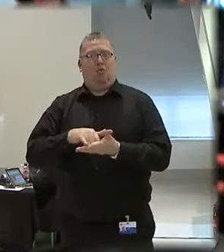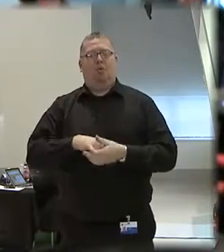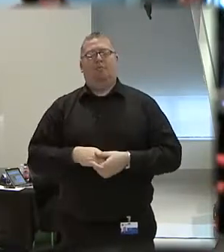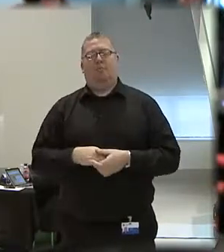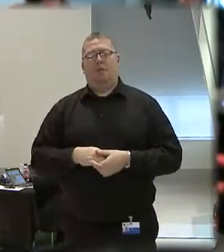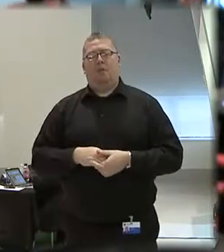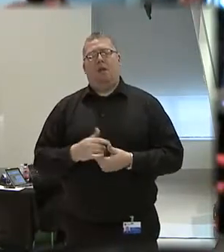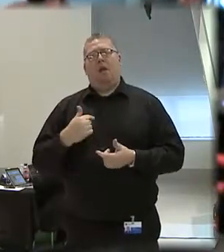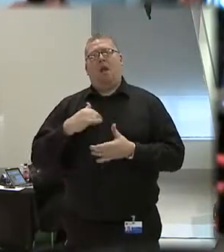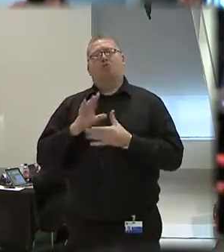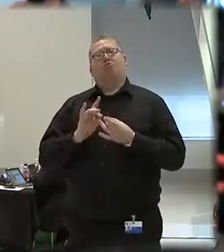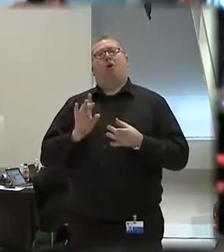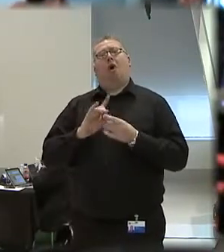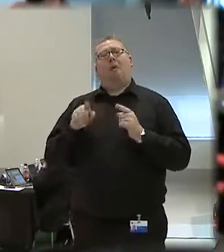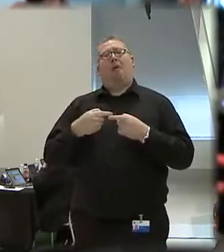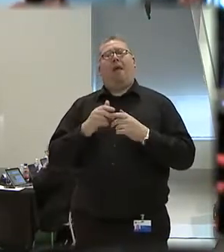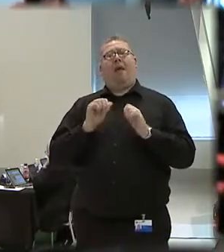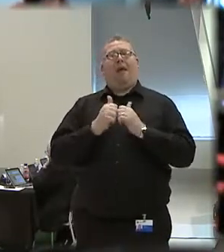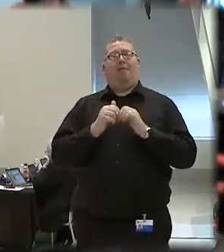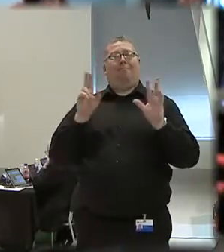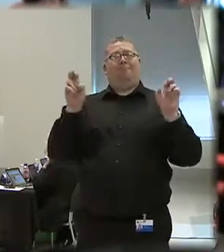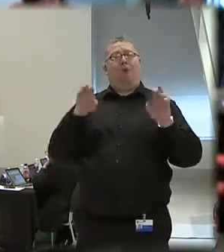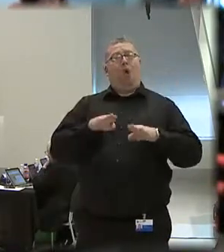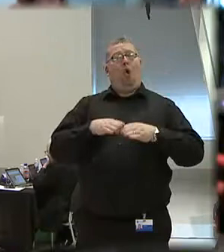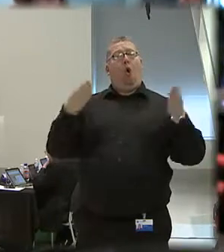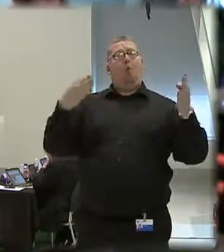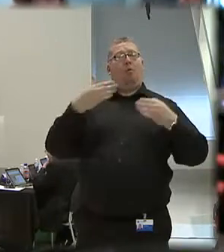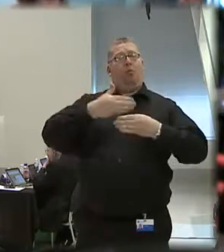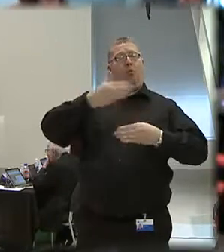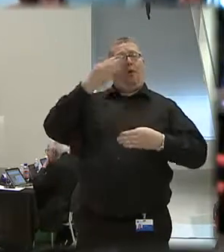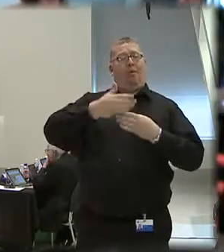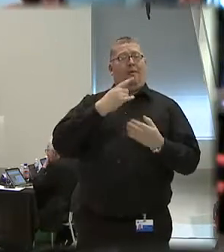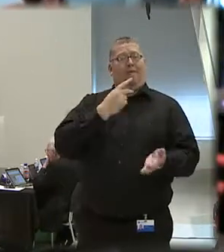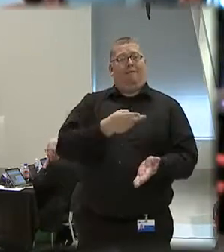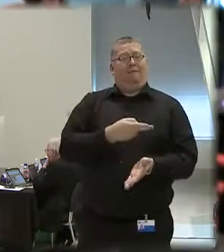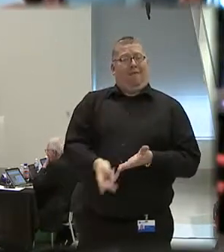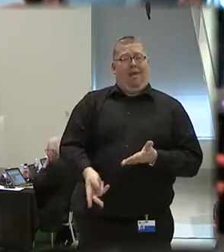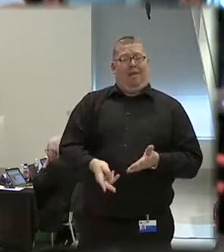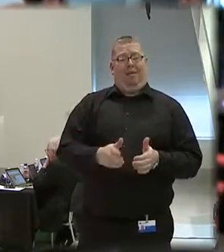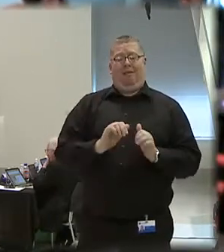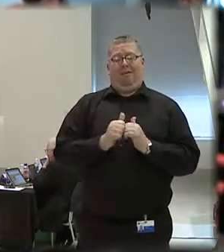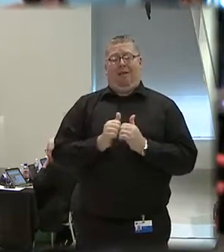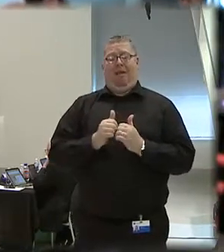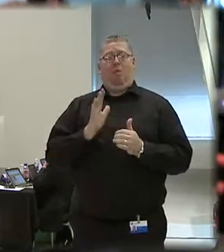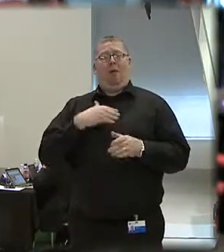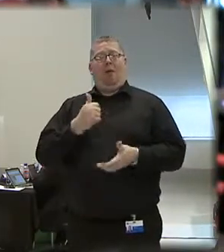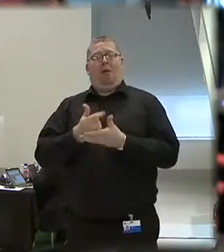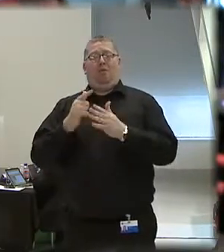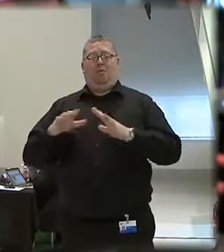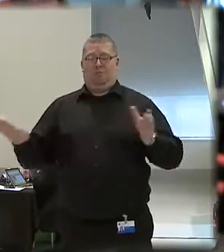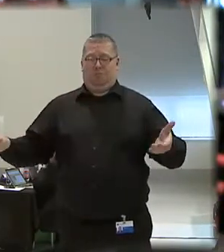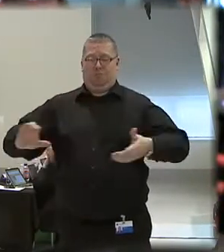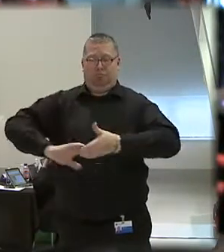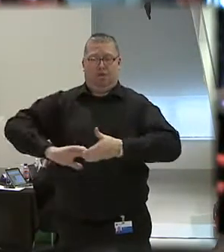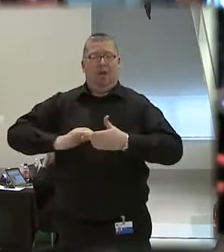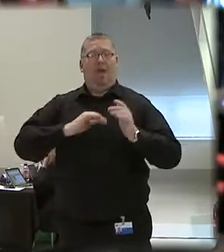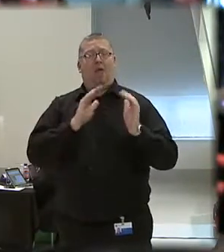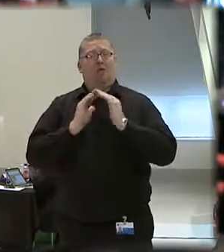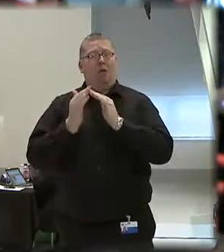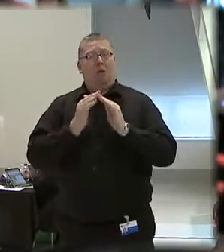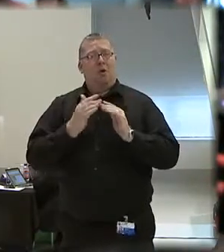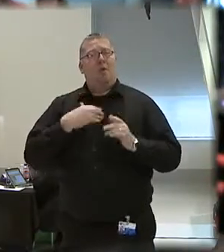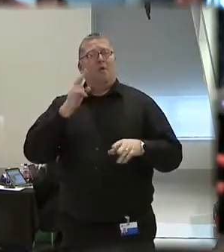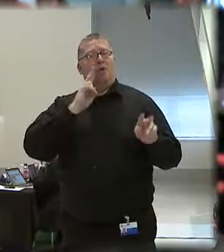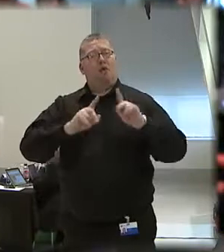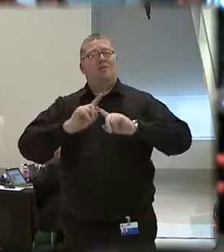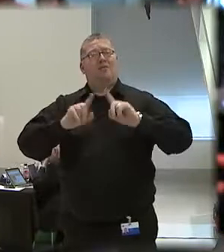so when I talk about how Broken Windows has failed, or when we think about what we're going to have to do to bring our communities together, we are going to have to look at different